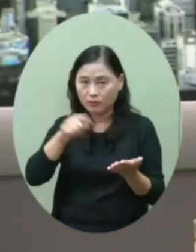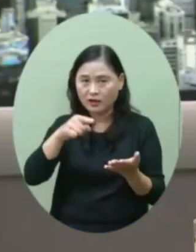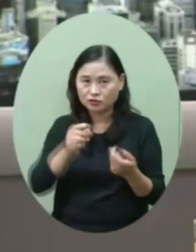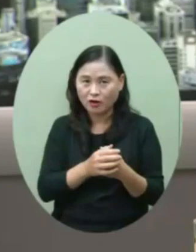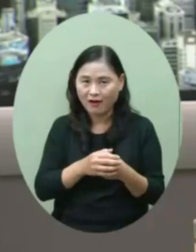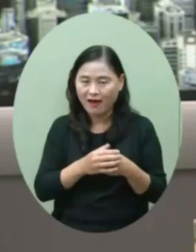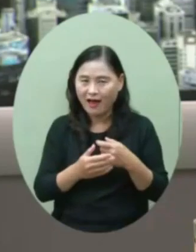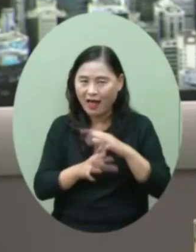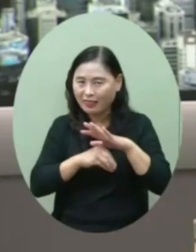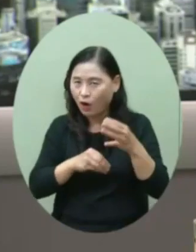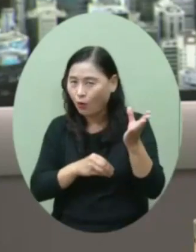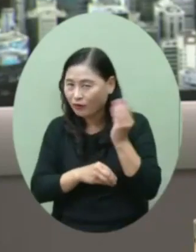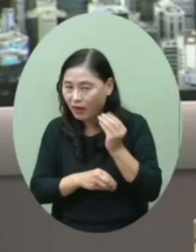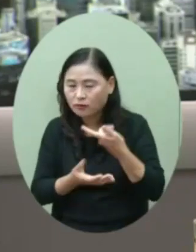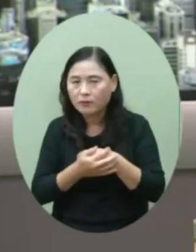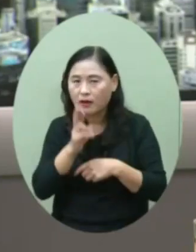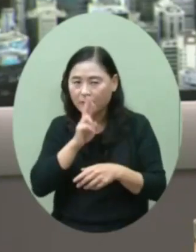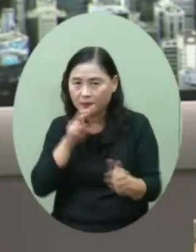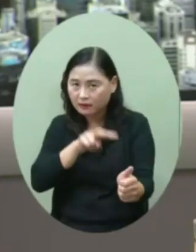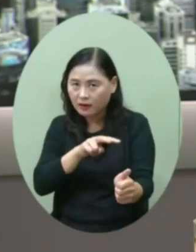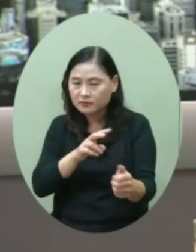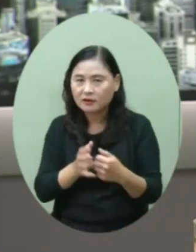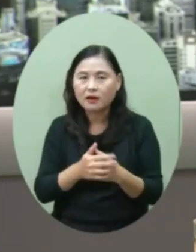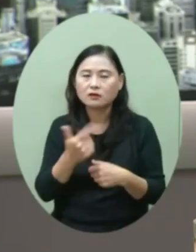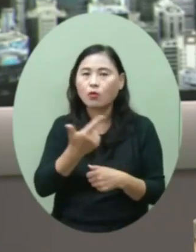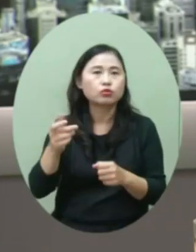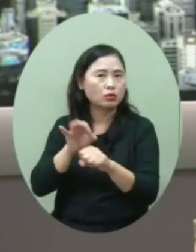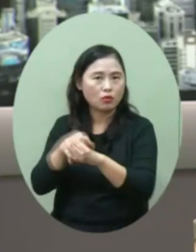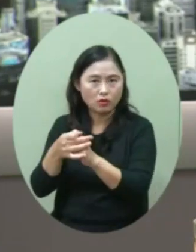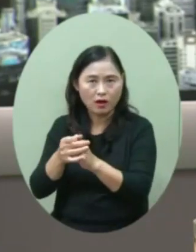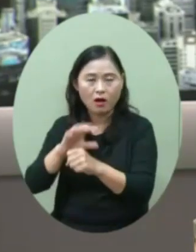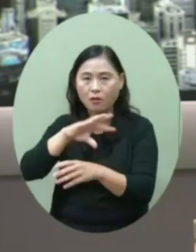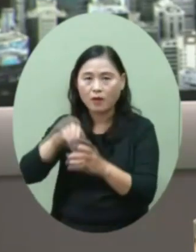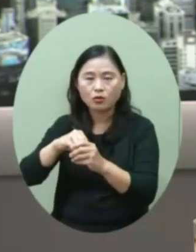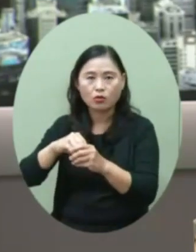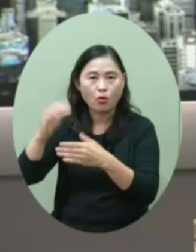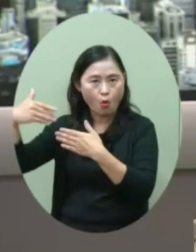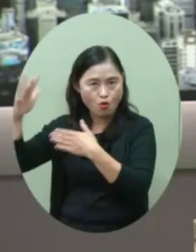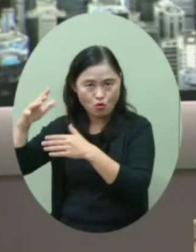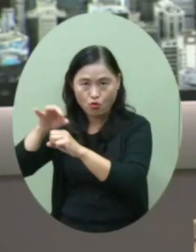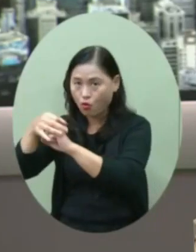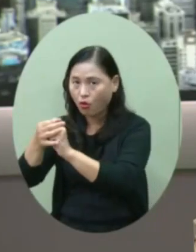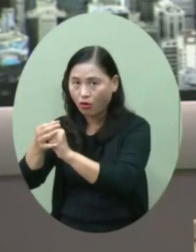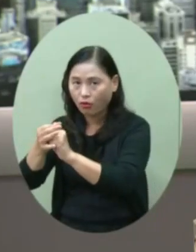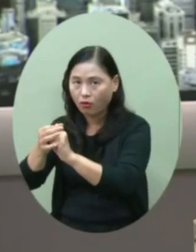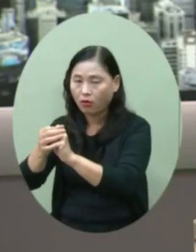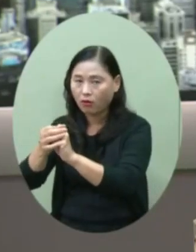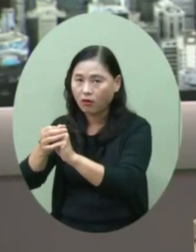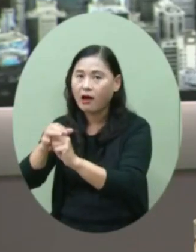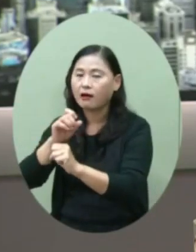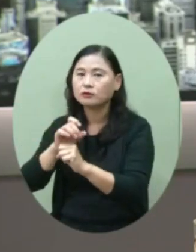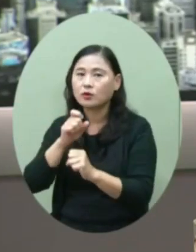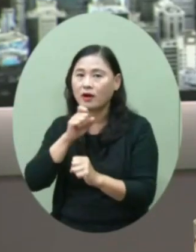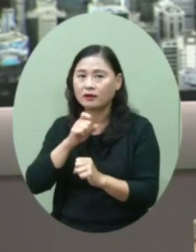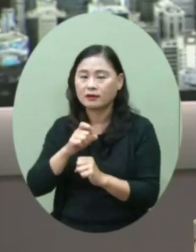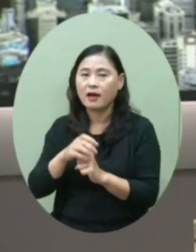many countries around the world, including Western countries, they have executive authorizations